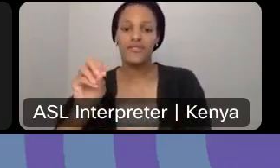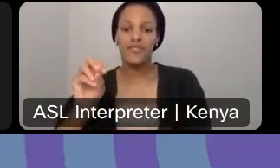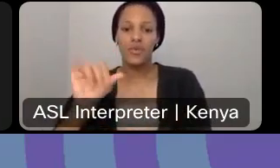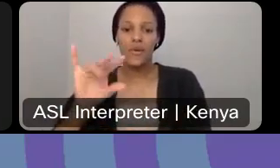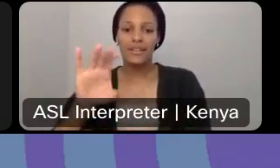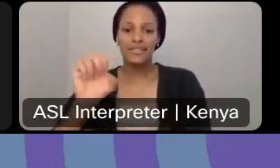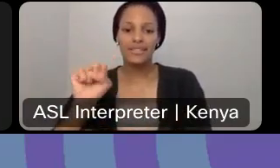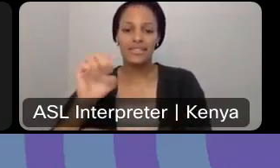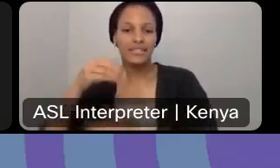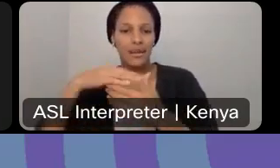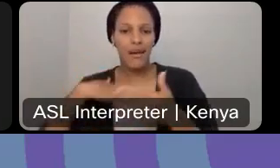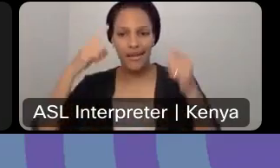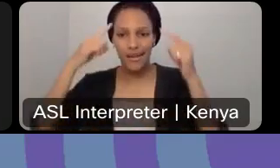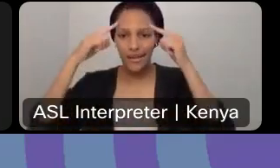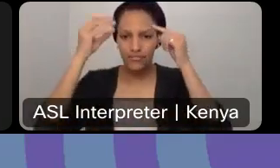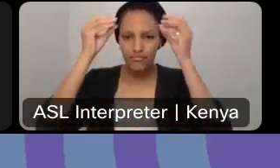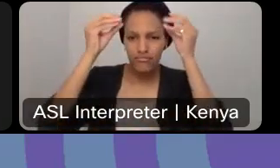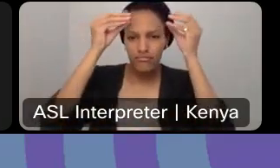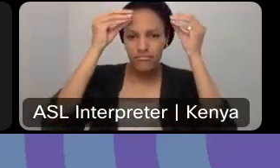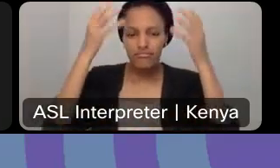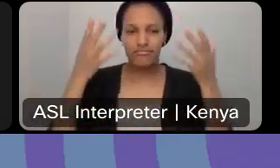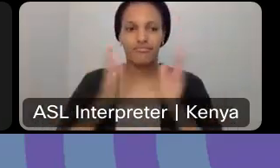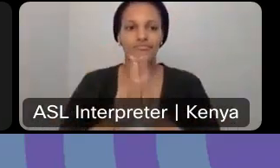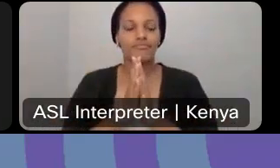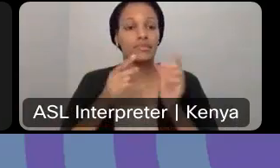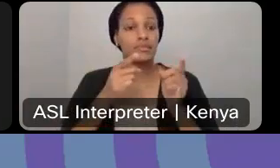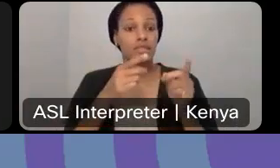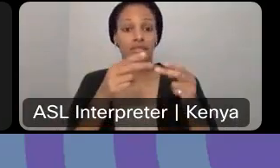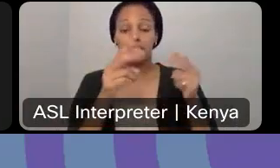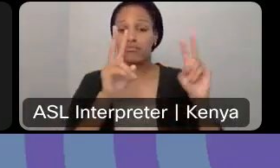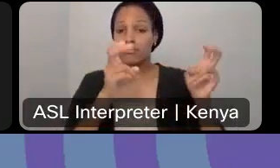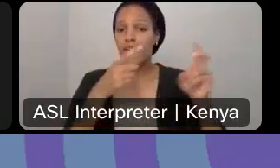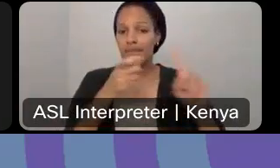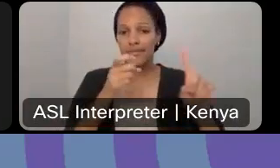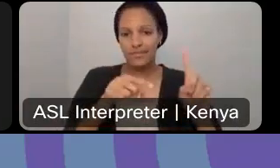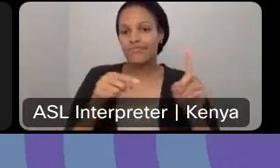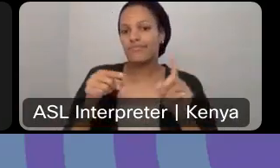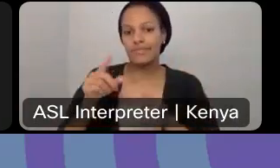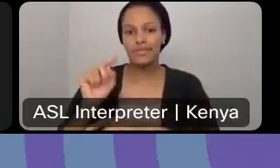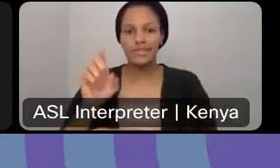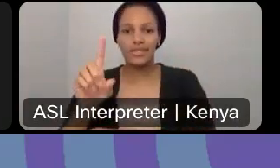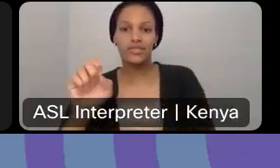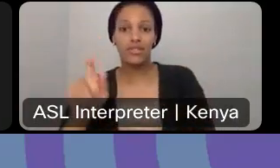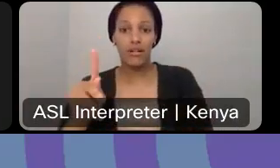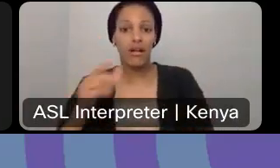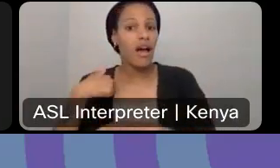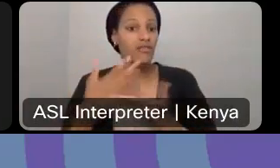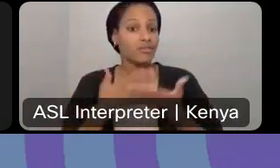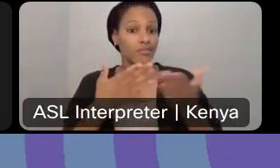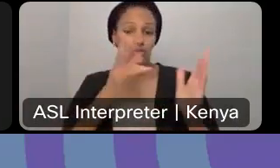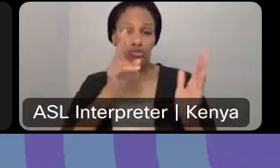The talk is linked in this slide, and I recommend checking it out if you have time. This quote refers to